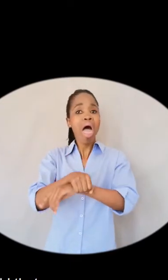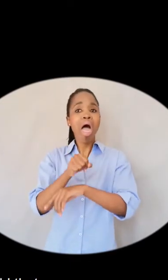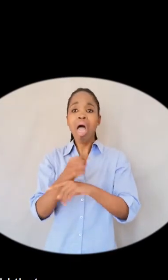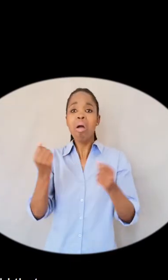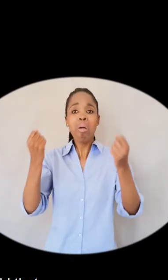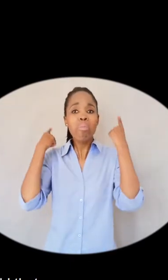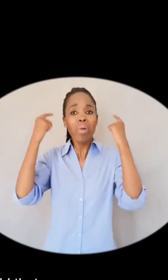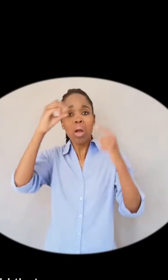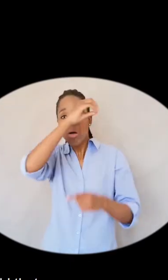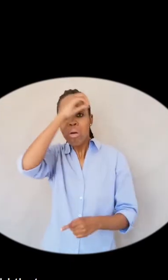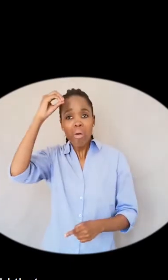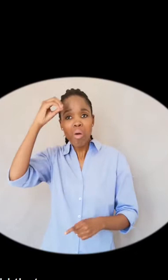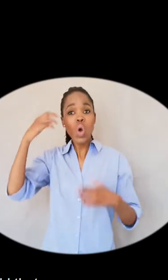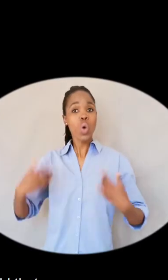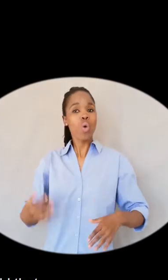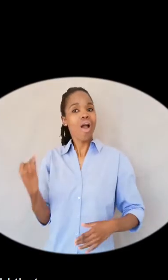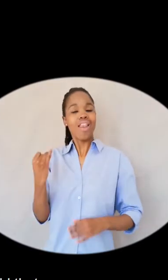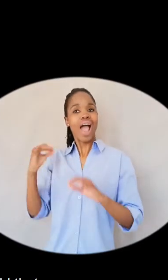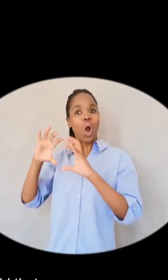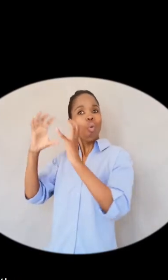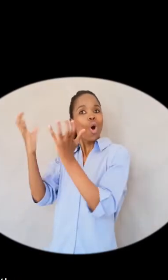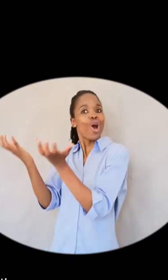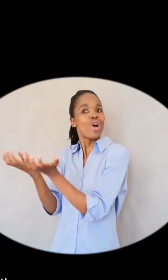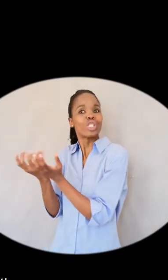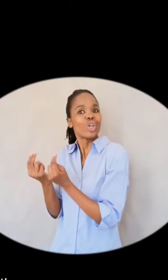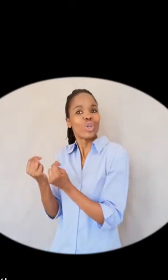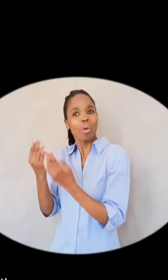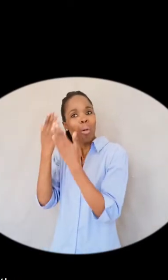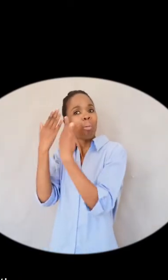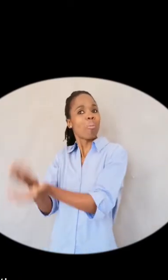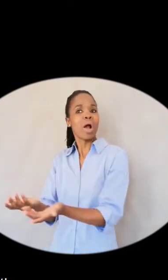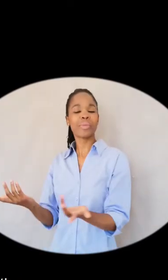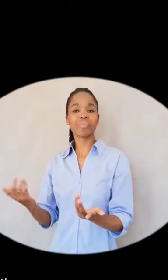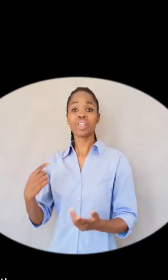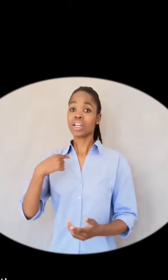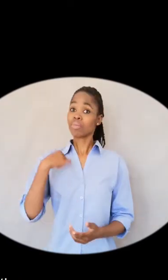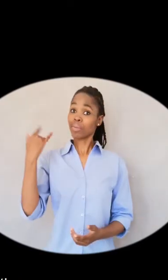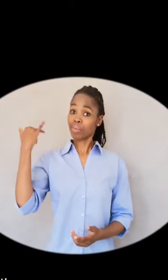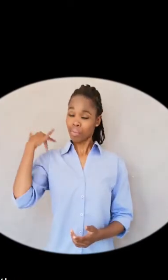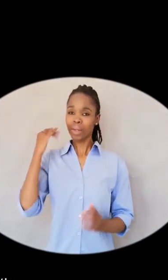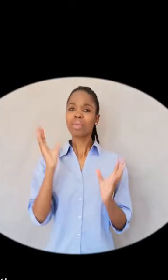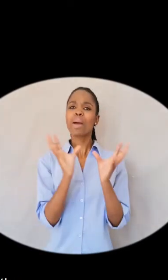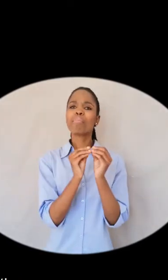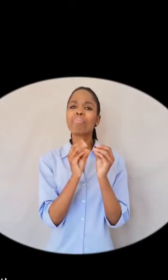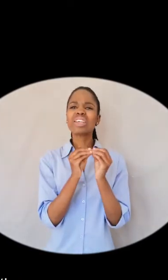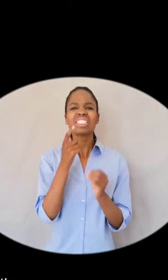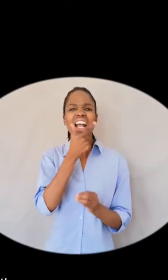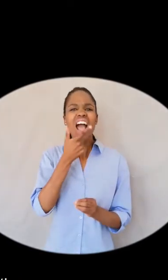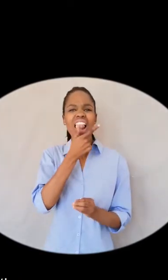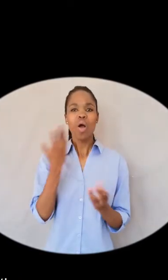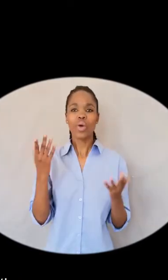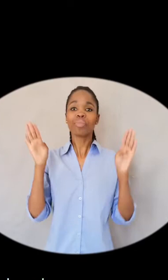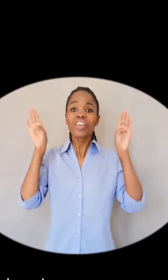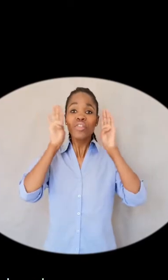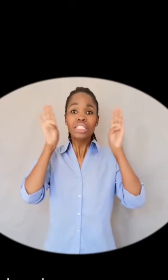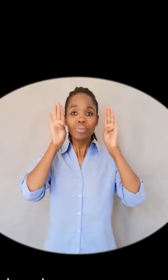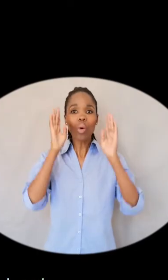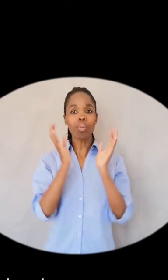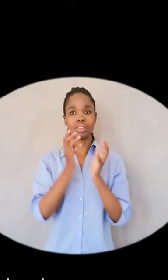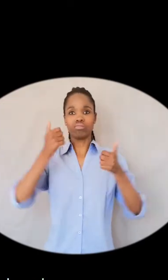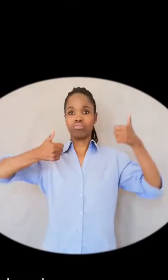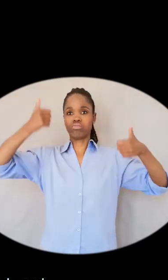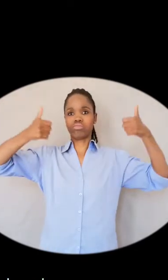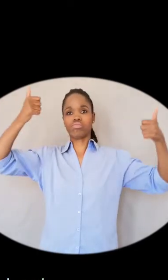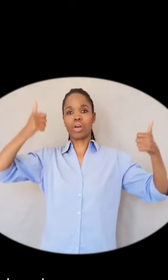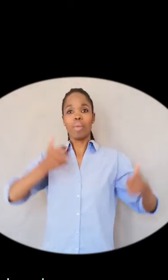But there was an entire world that I didn't know about, right? And it took, I was at a sort of lunch thing with Facebook executives, and